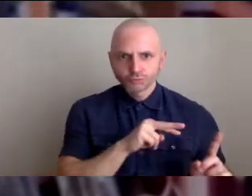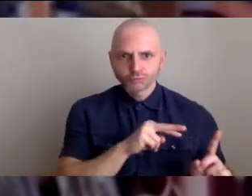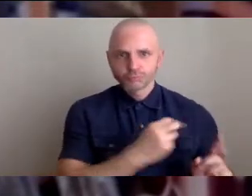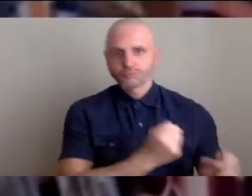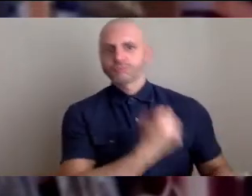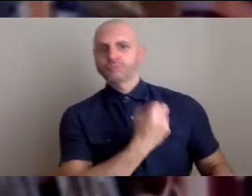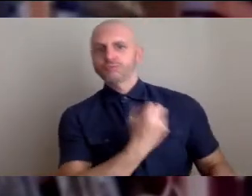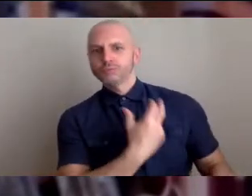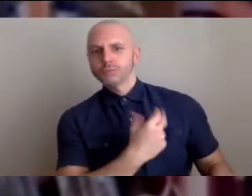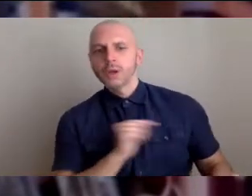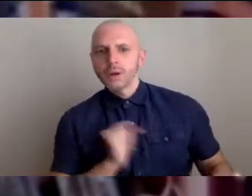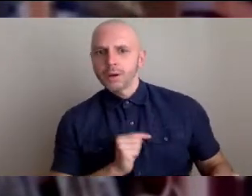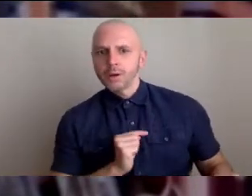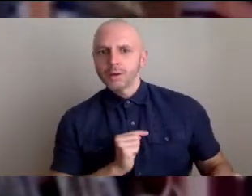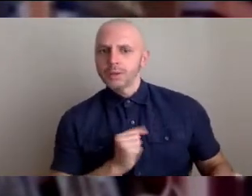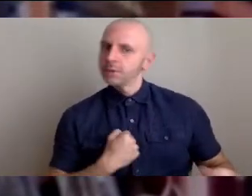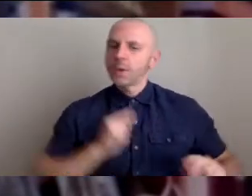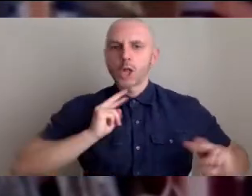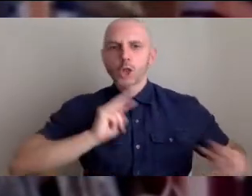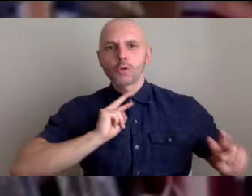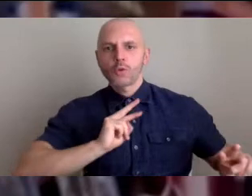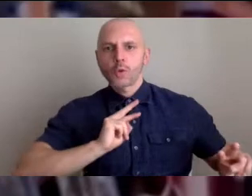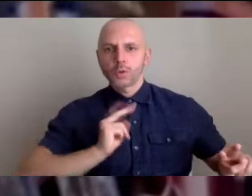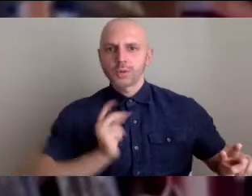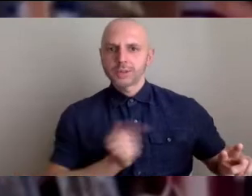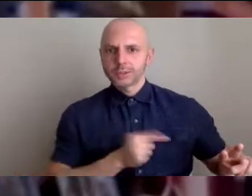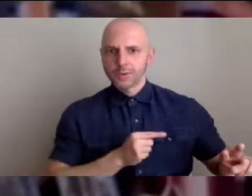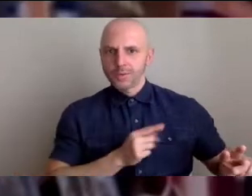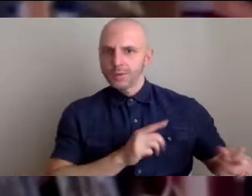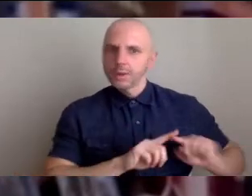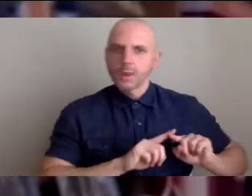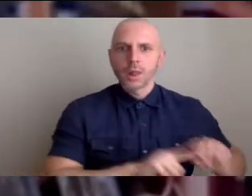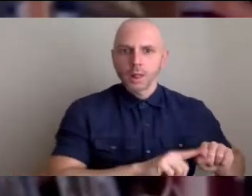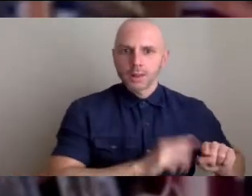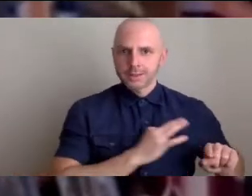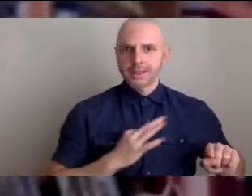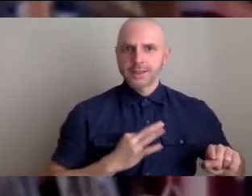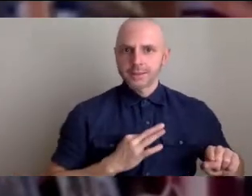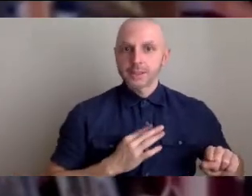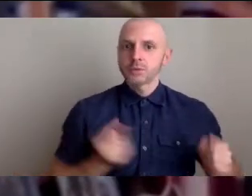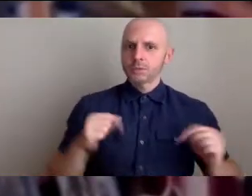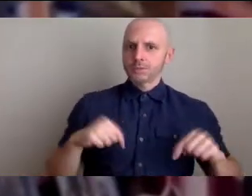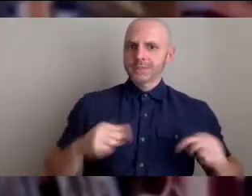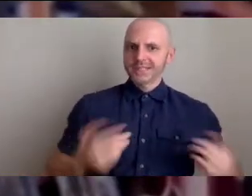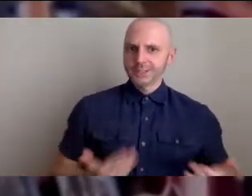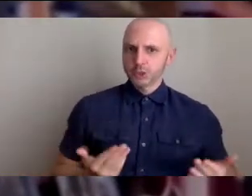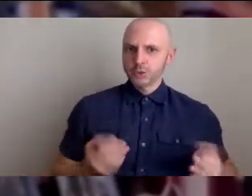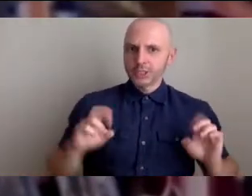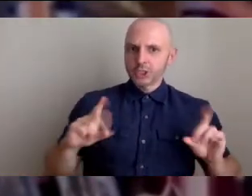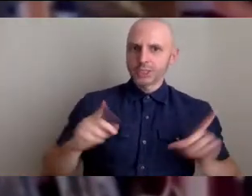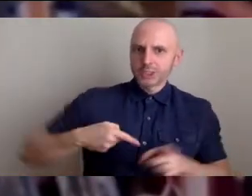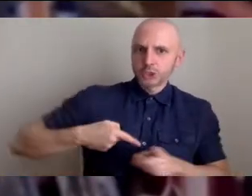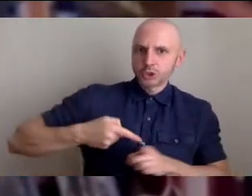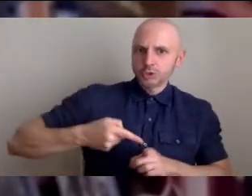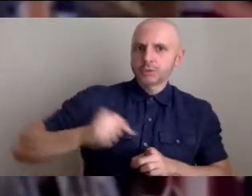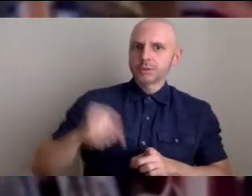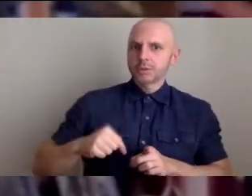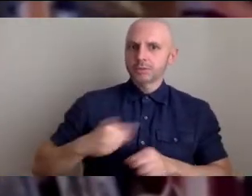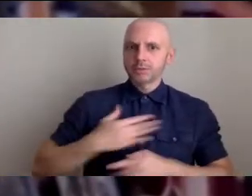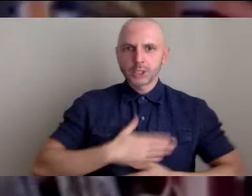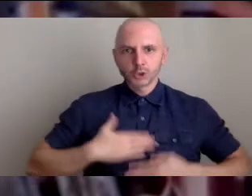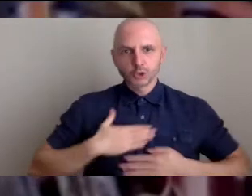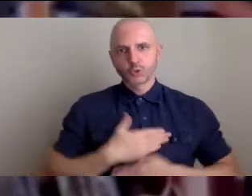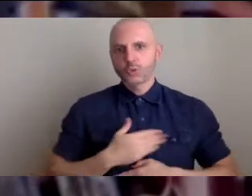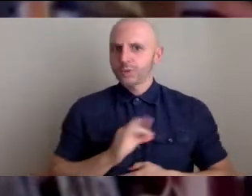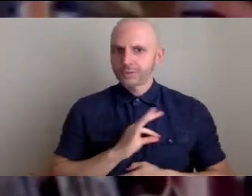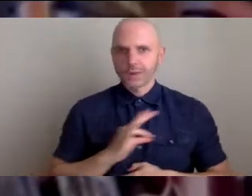is something that wasn't something I couldn't do in practice. So it's been a marvelous side of joining the faculty. I have